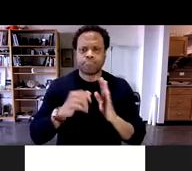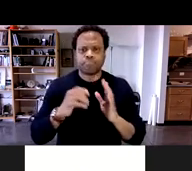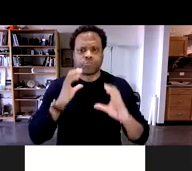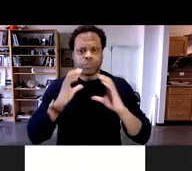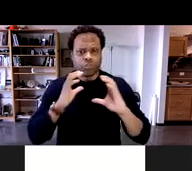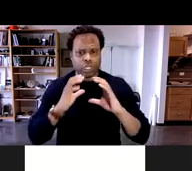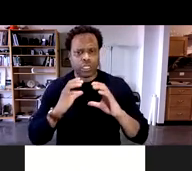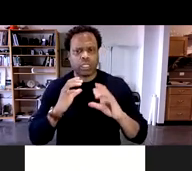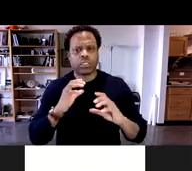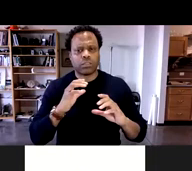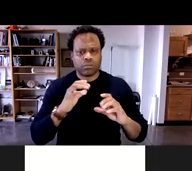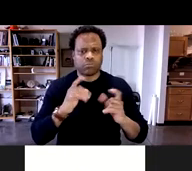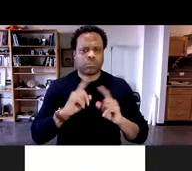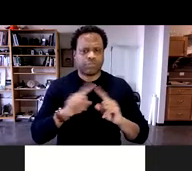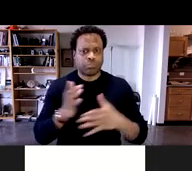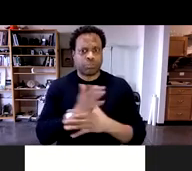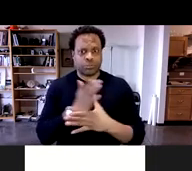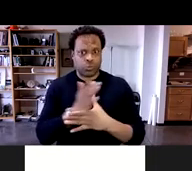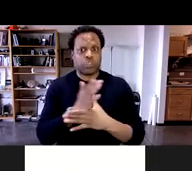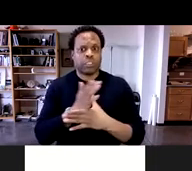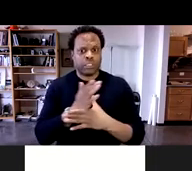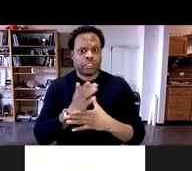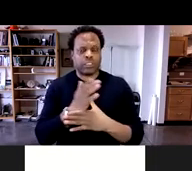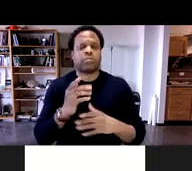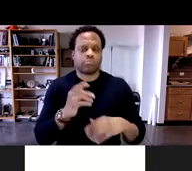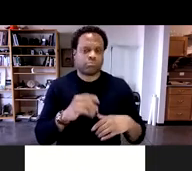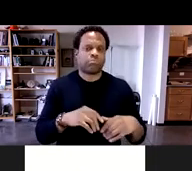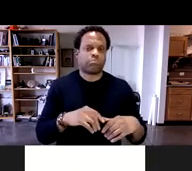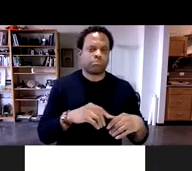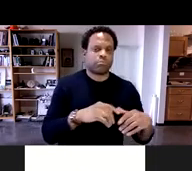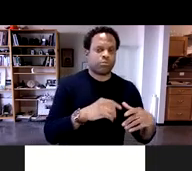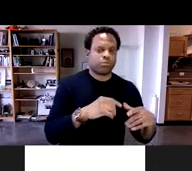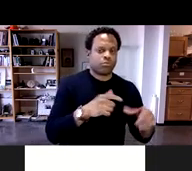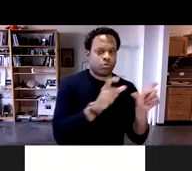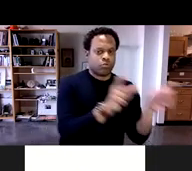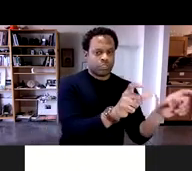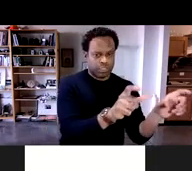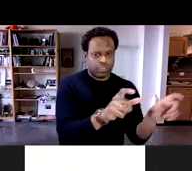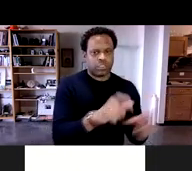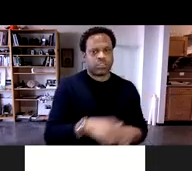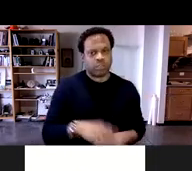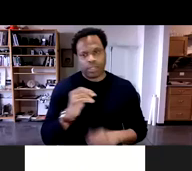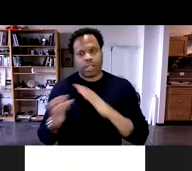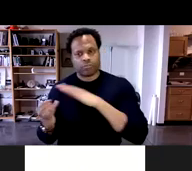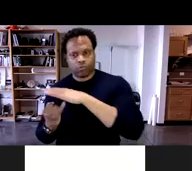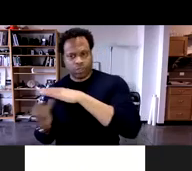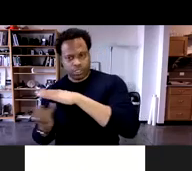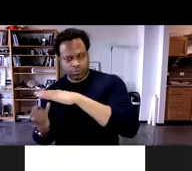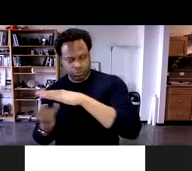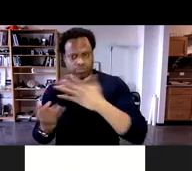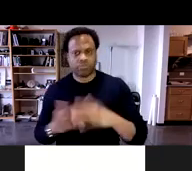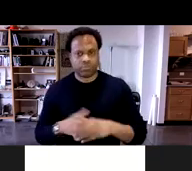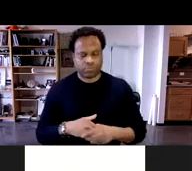I think it's really important to emphasize and communicate the difference between